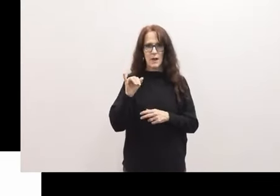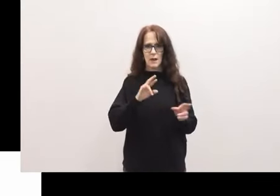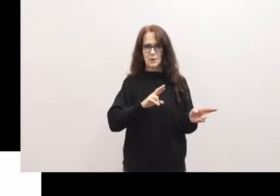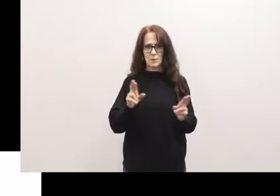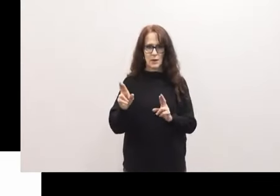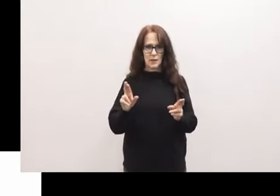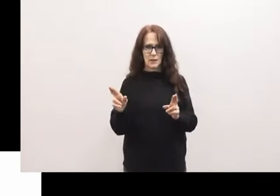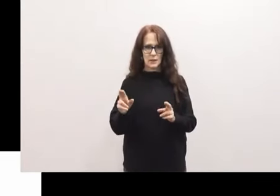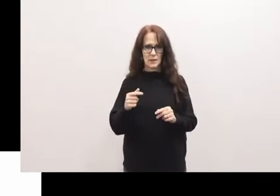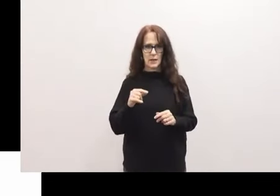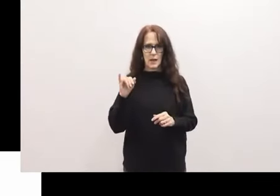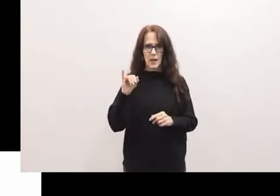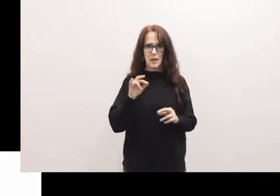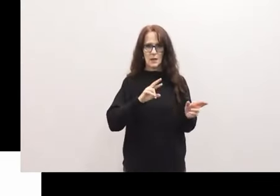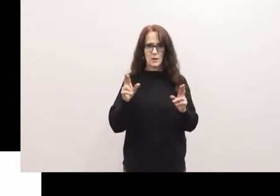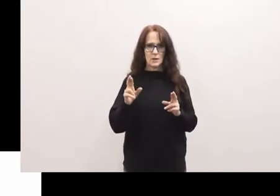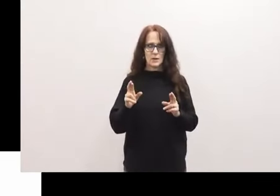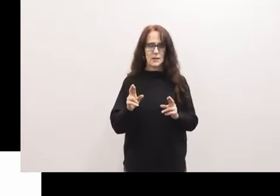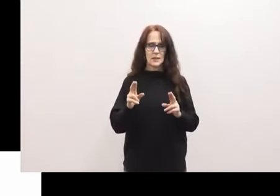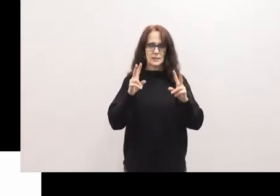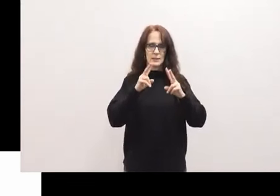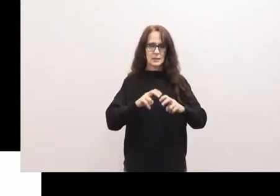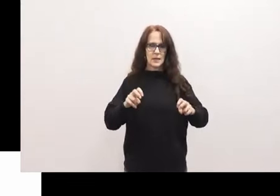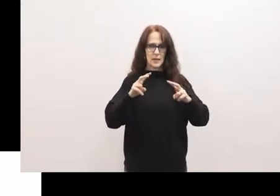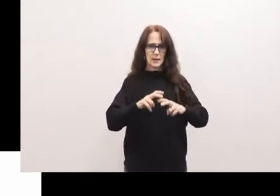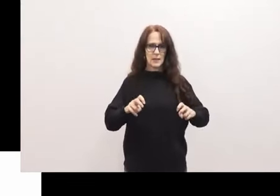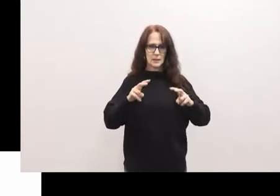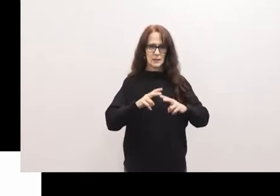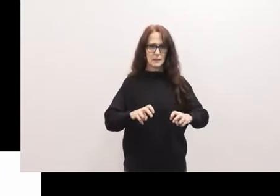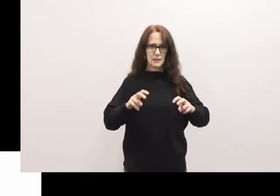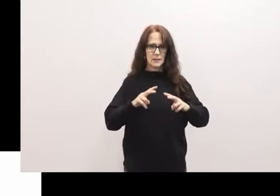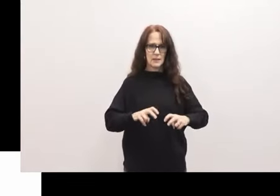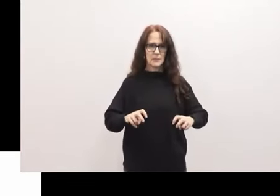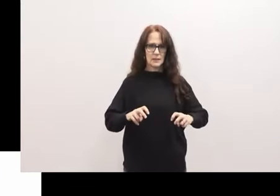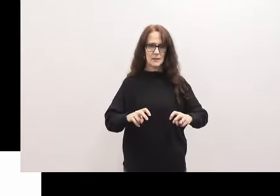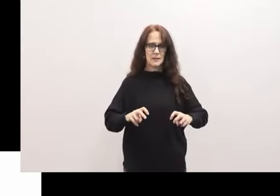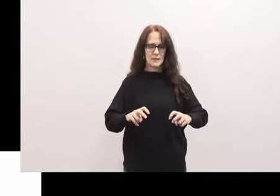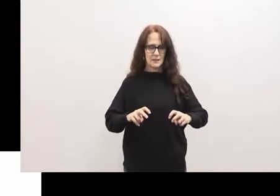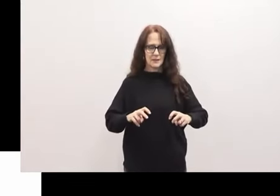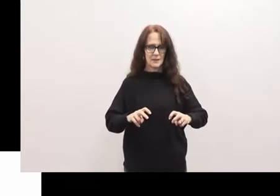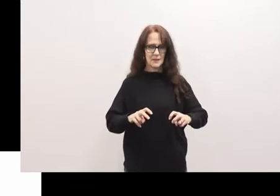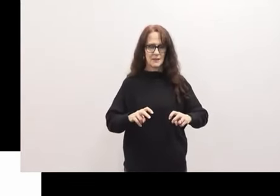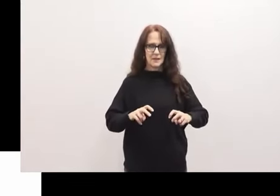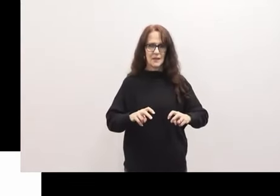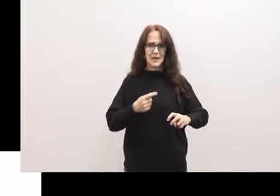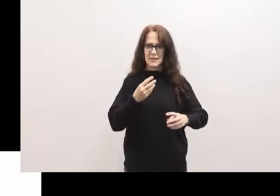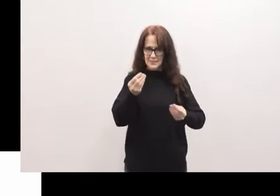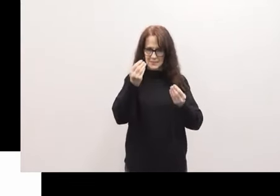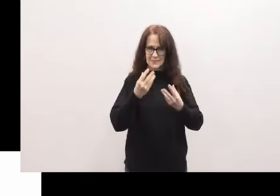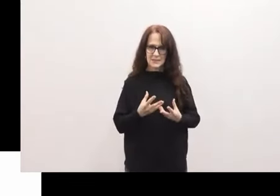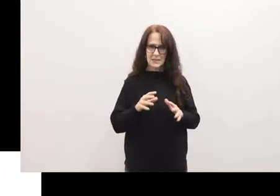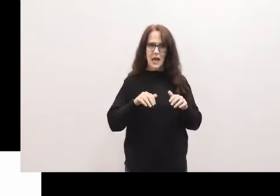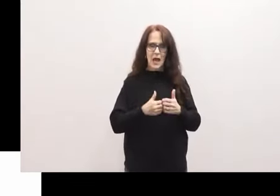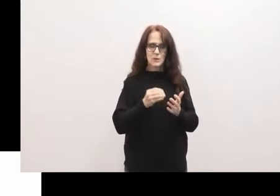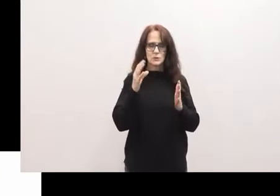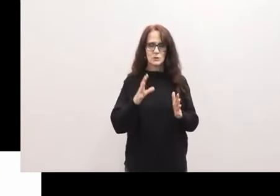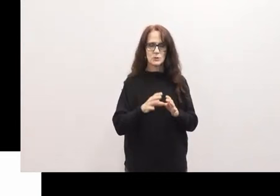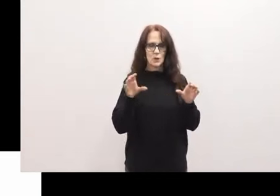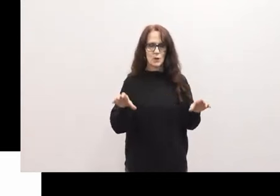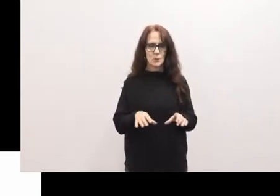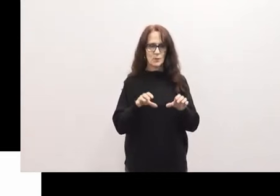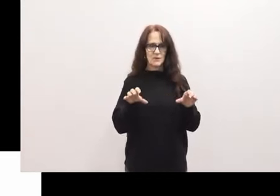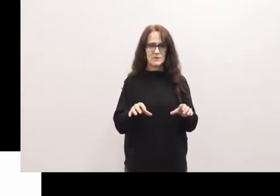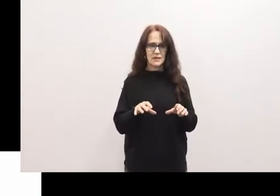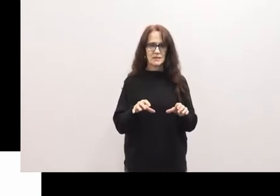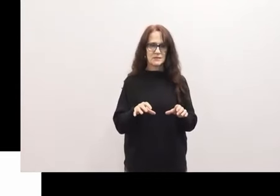So iReady is a diagnostic assessment, and it's to tell us how students are doing and to